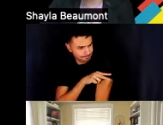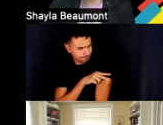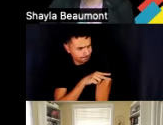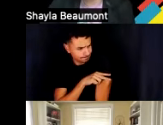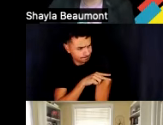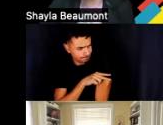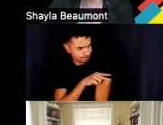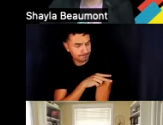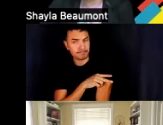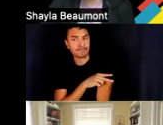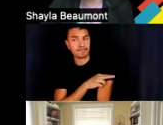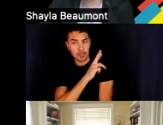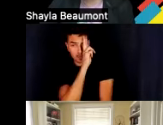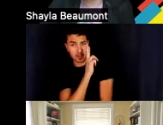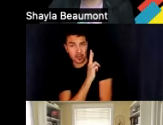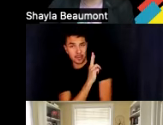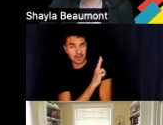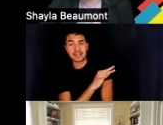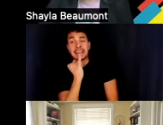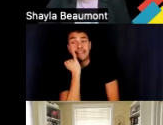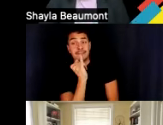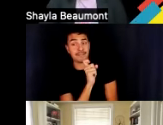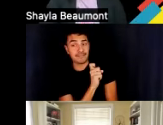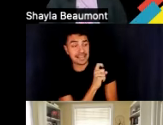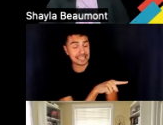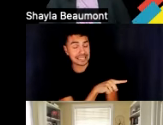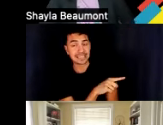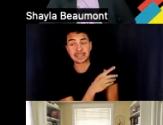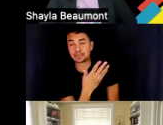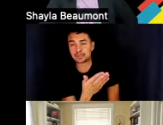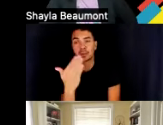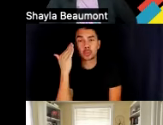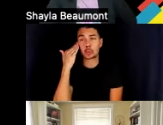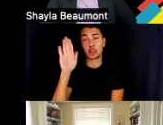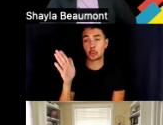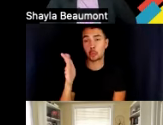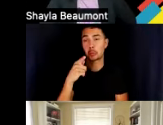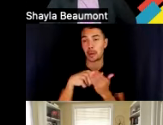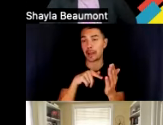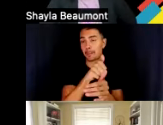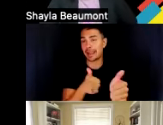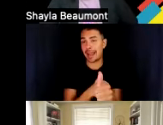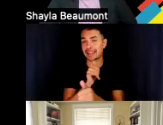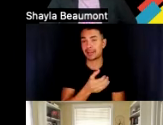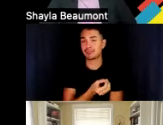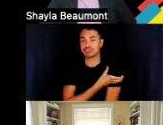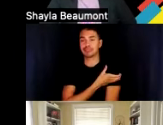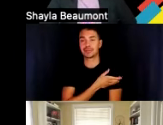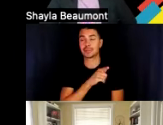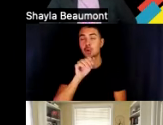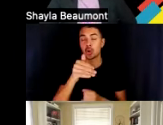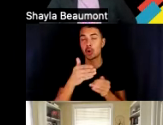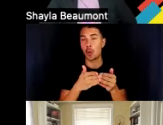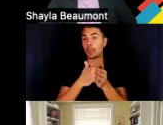respectful in the way if you're going to be asking questions about it that you're asking, because you don't necessarily know what's behind that, right? And you could be opening up